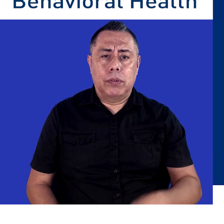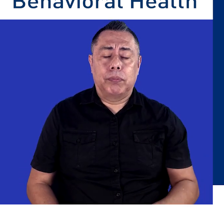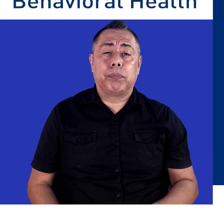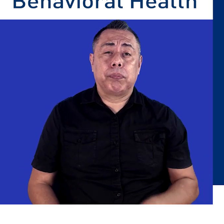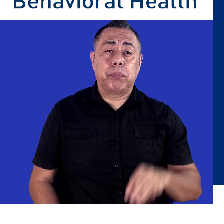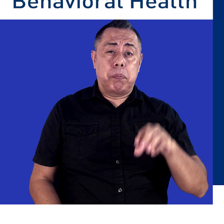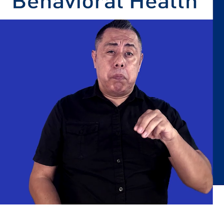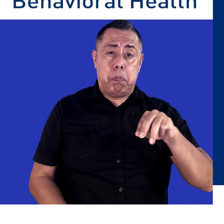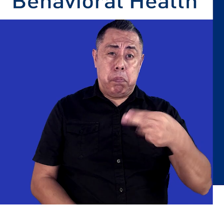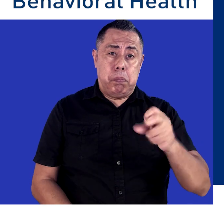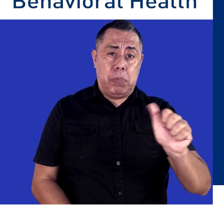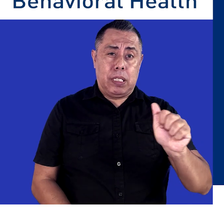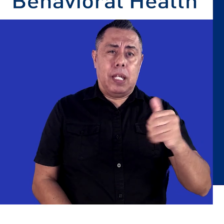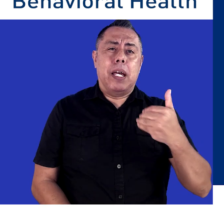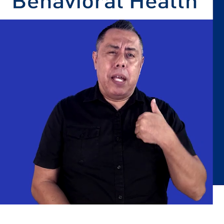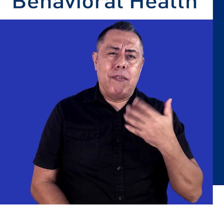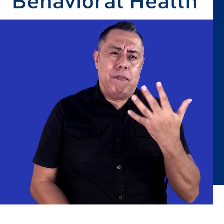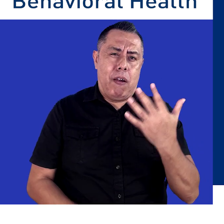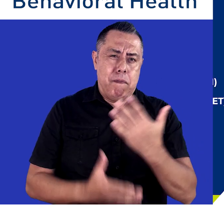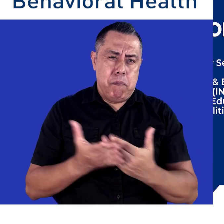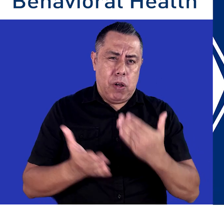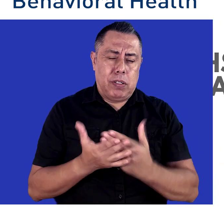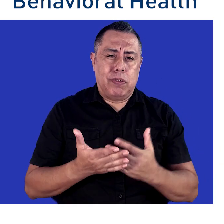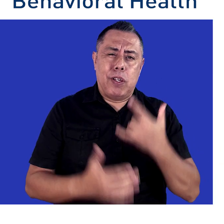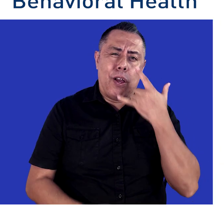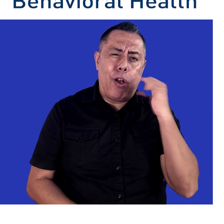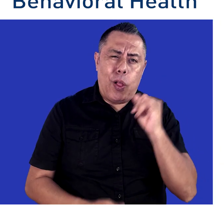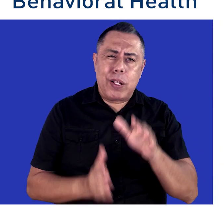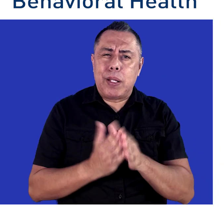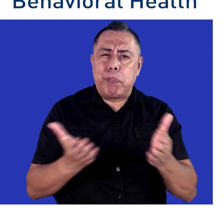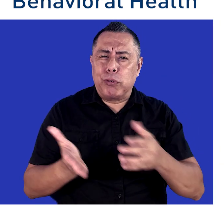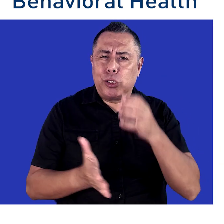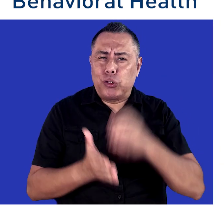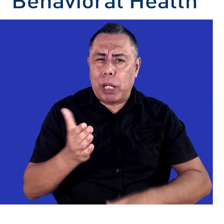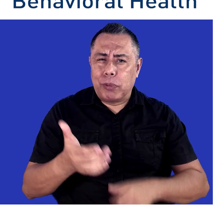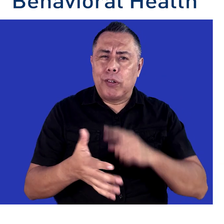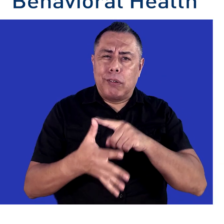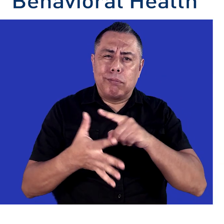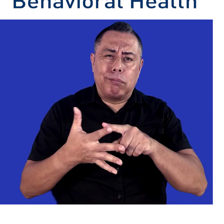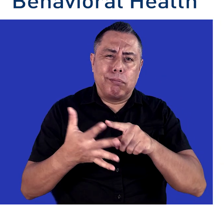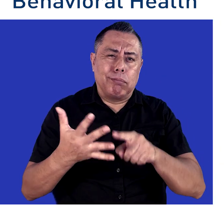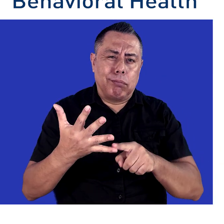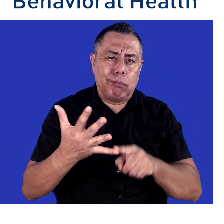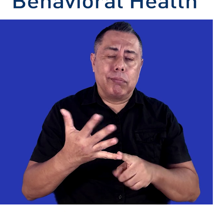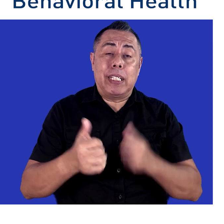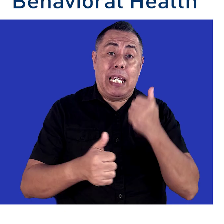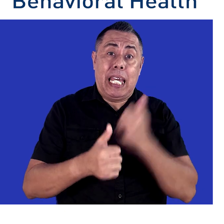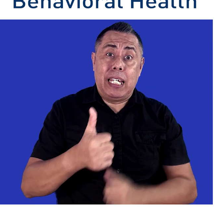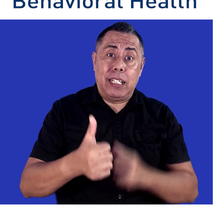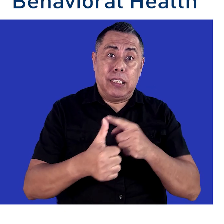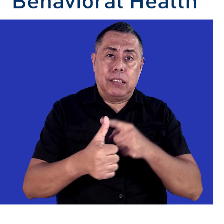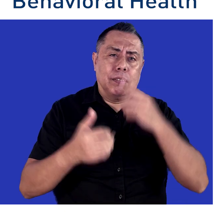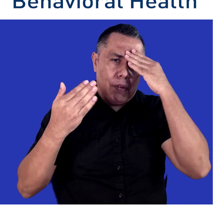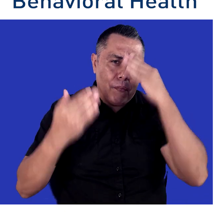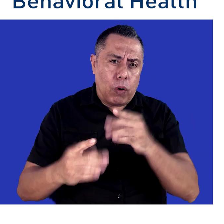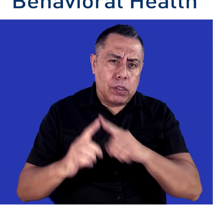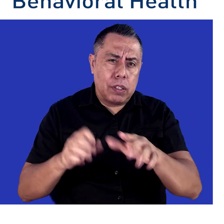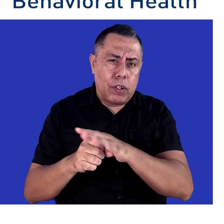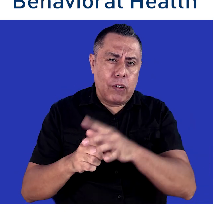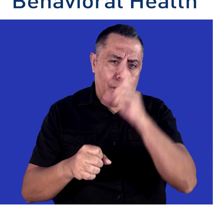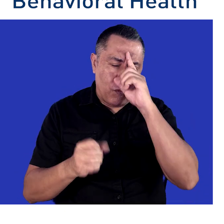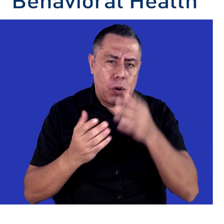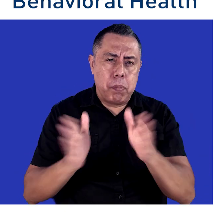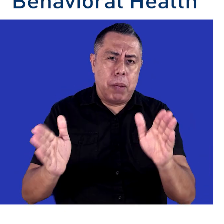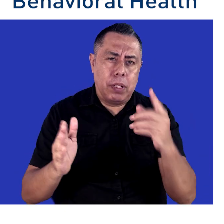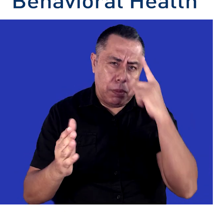ruhealth.org. MISA is divided into 5 components, almost like chapters in a book. Each component addresses a different